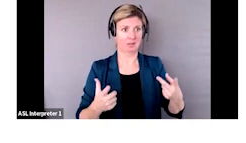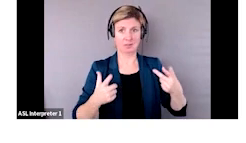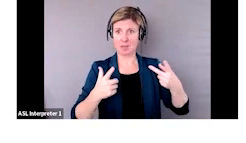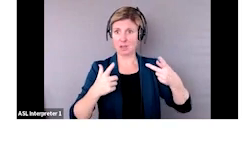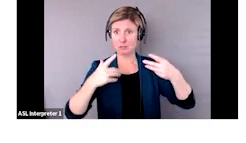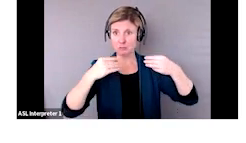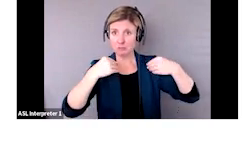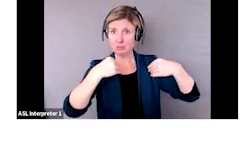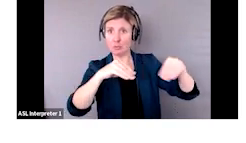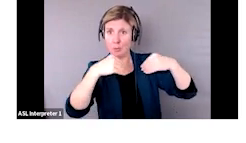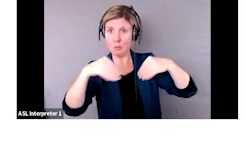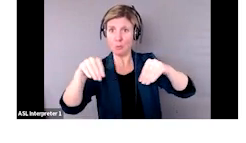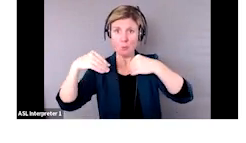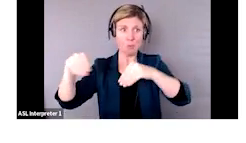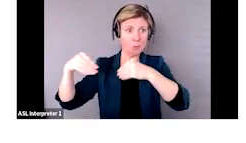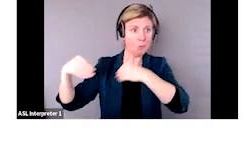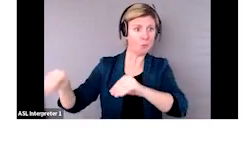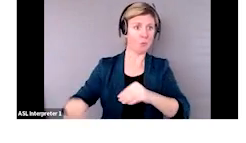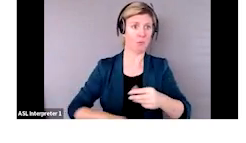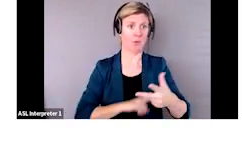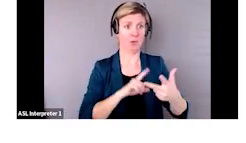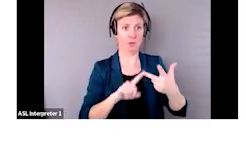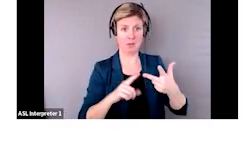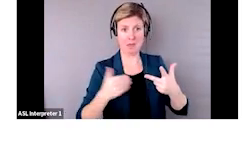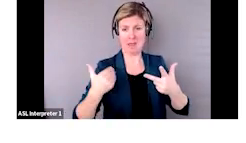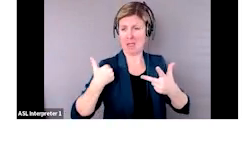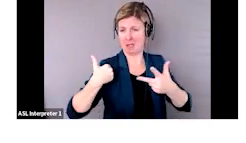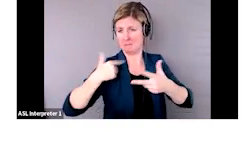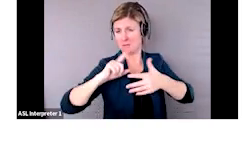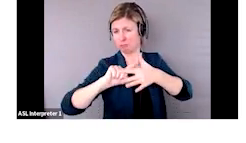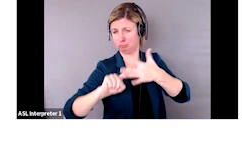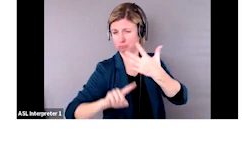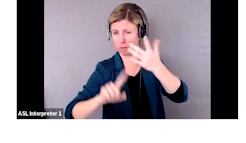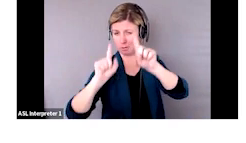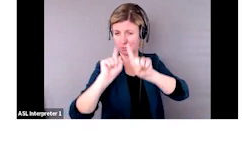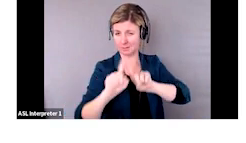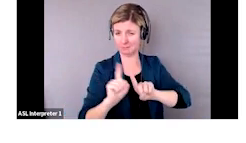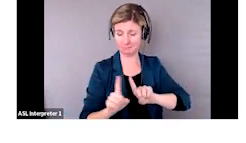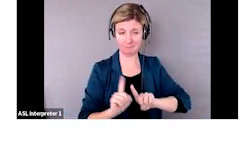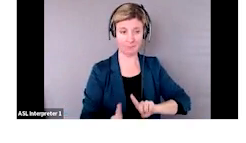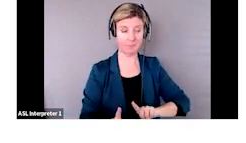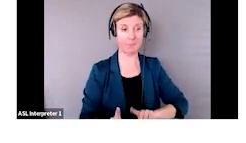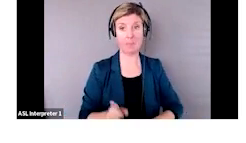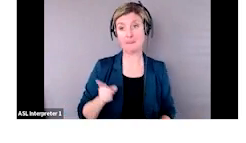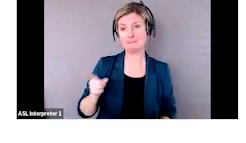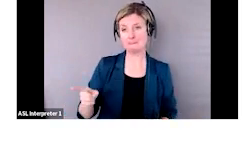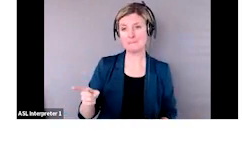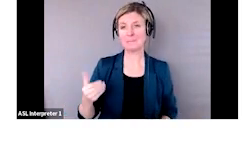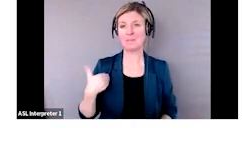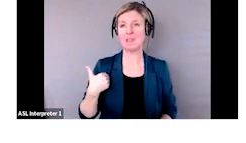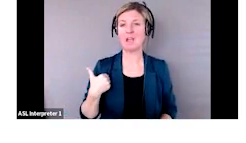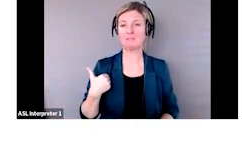registered brands and highly recommend you go get that. Amazon has something called the IP